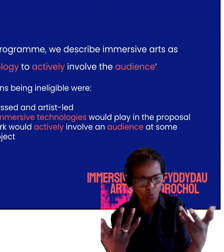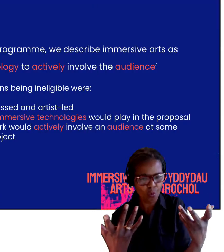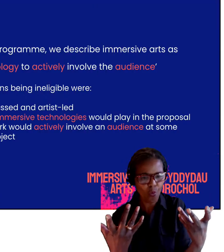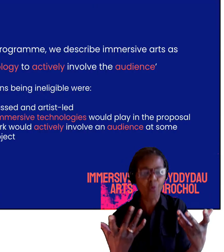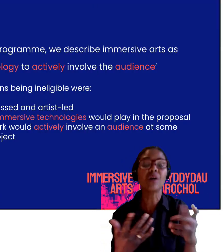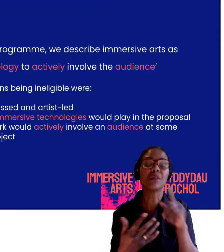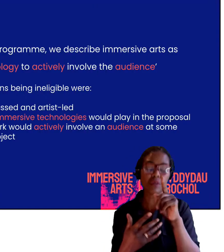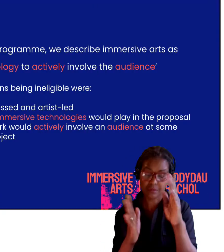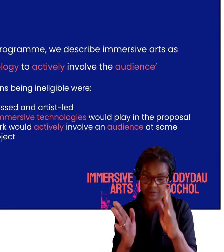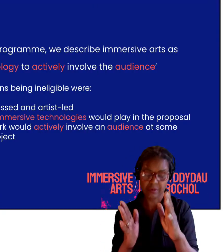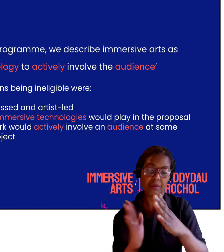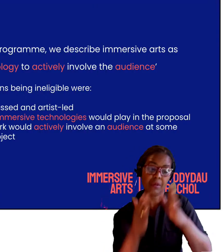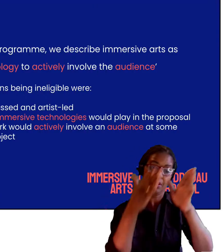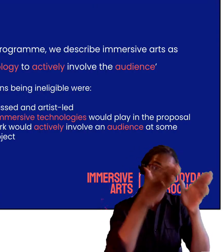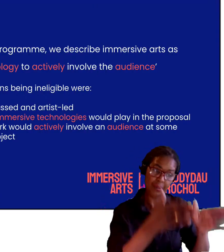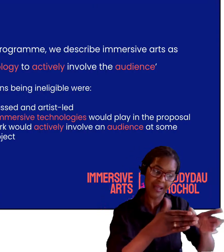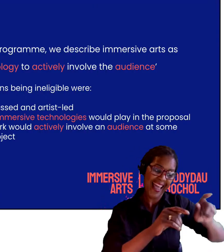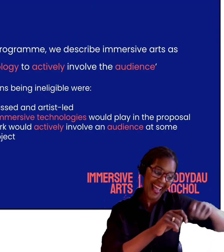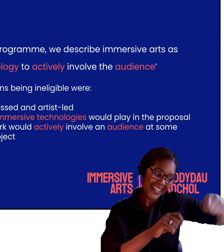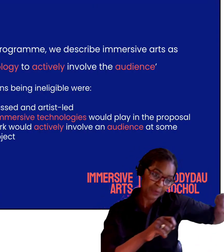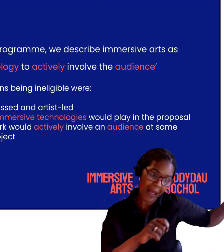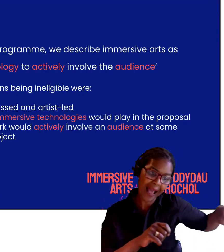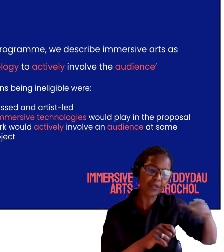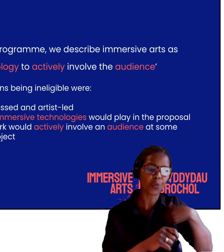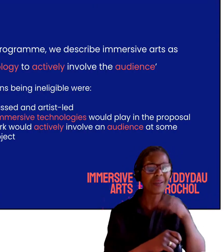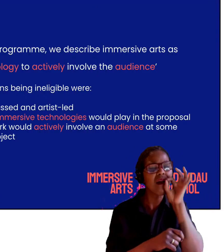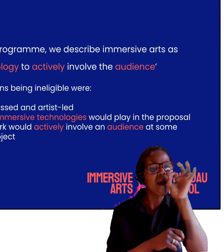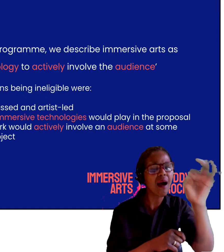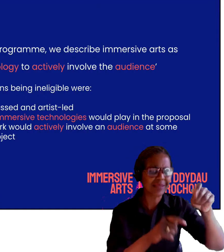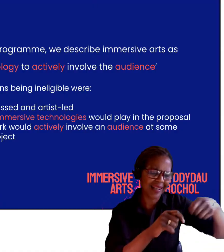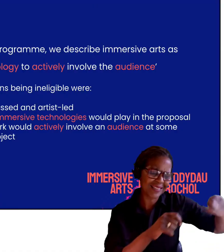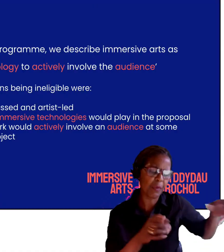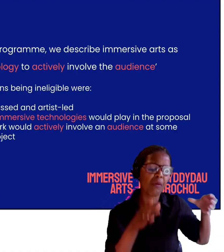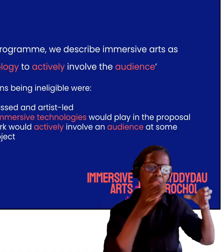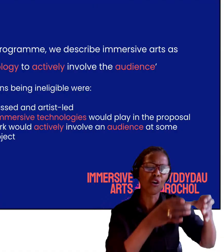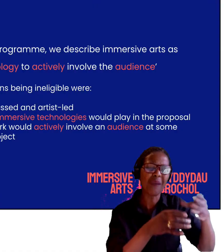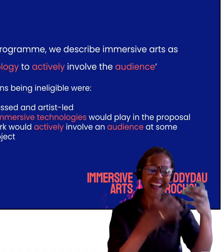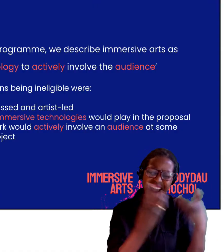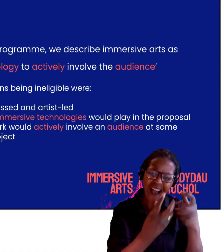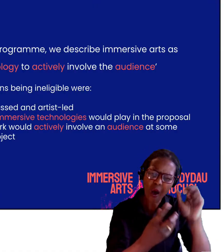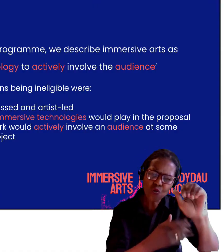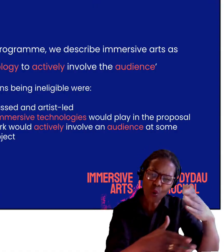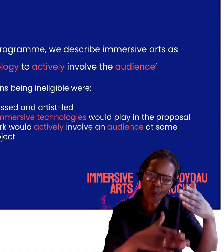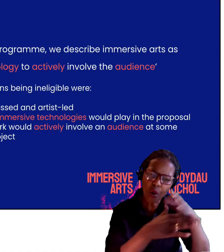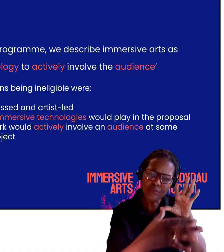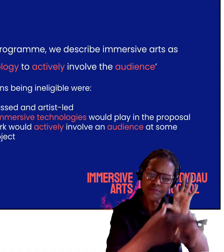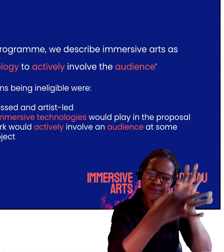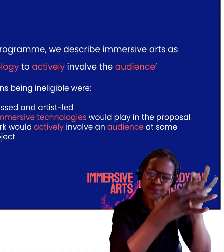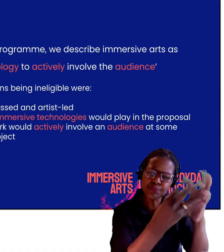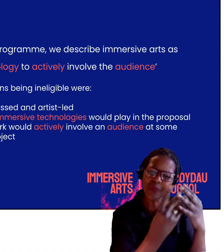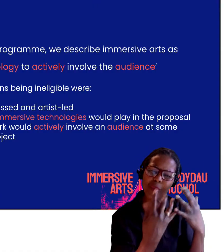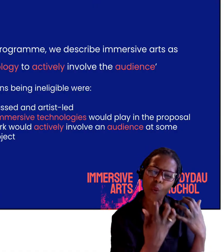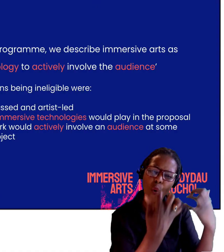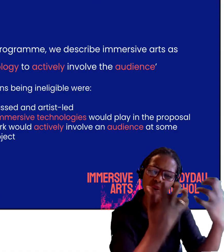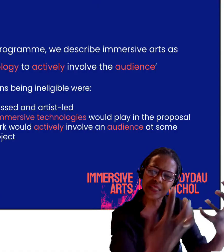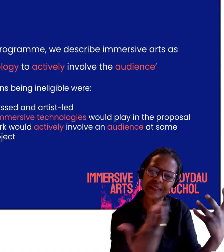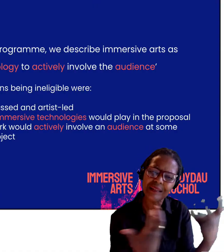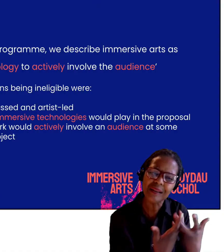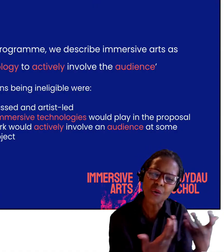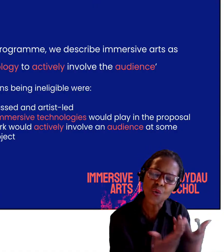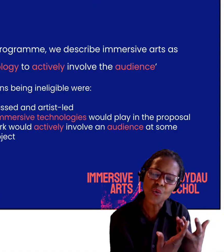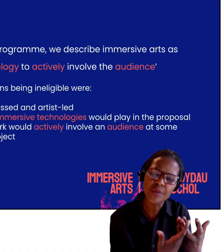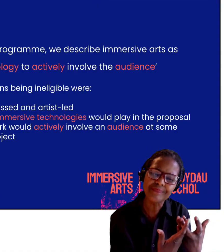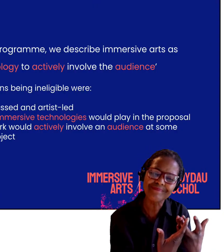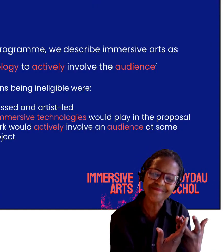how completed work would connect with an actively engaged audience. Active involvement